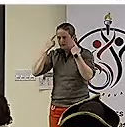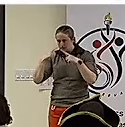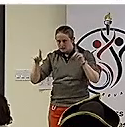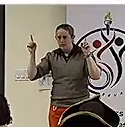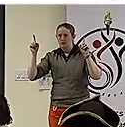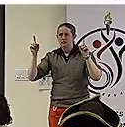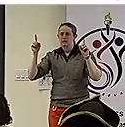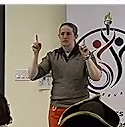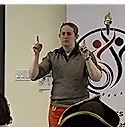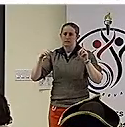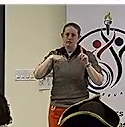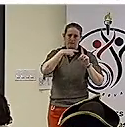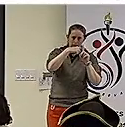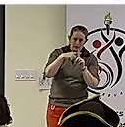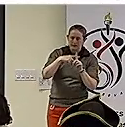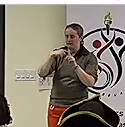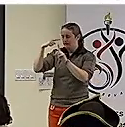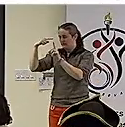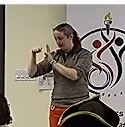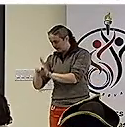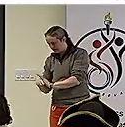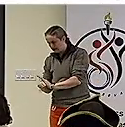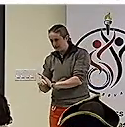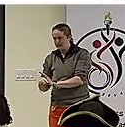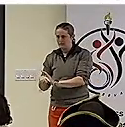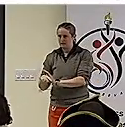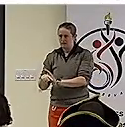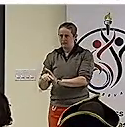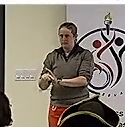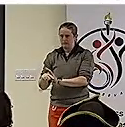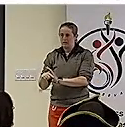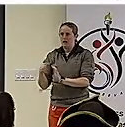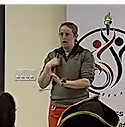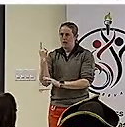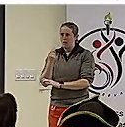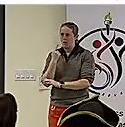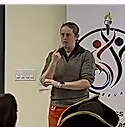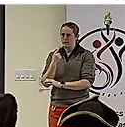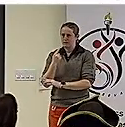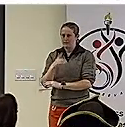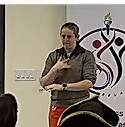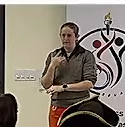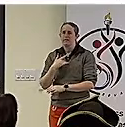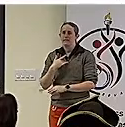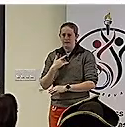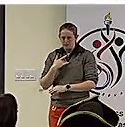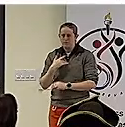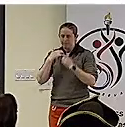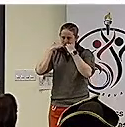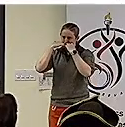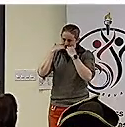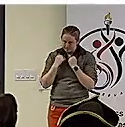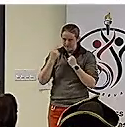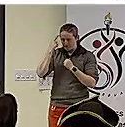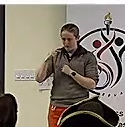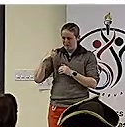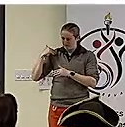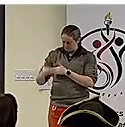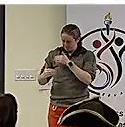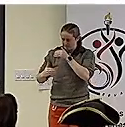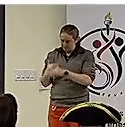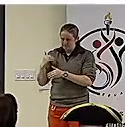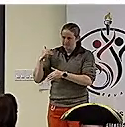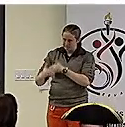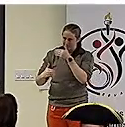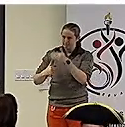challenges, and the victories, I do so with a deep sense of purpose, meaning, and gratitude for every step taken along the way, for having